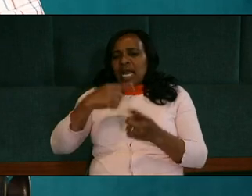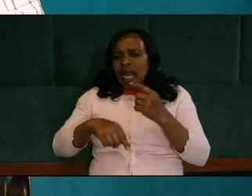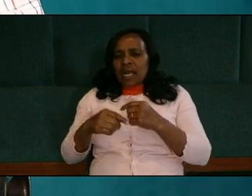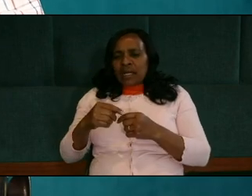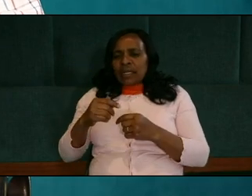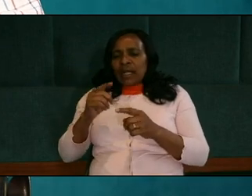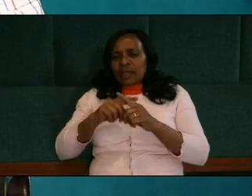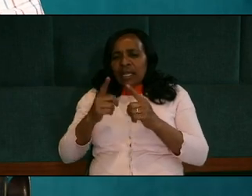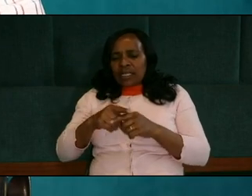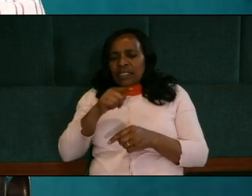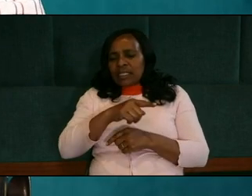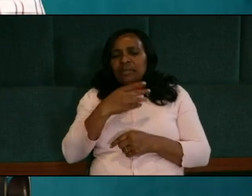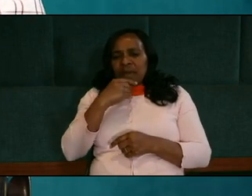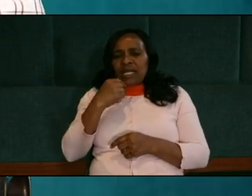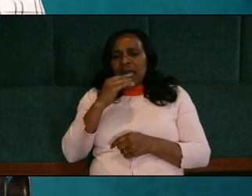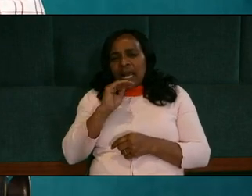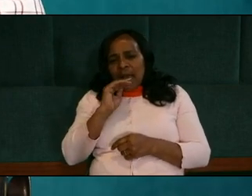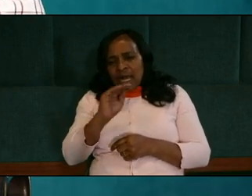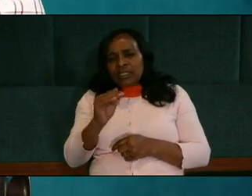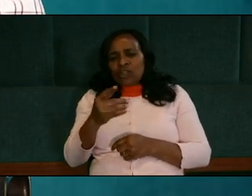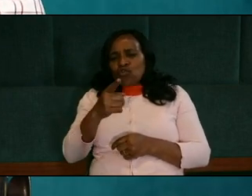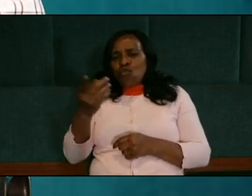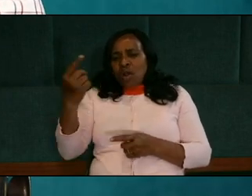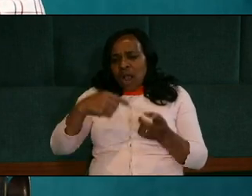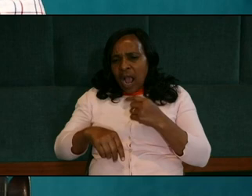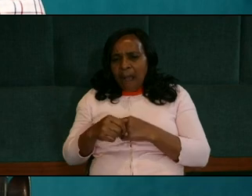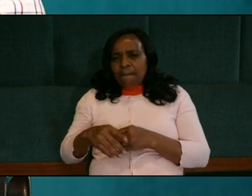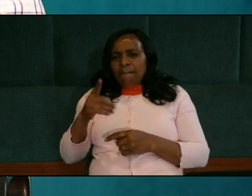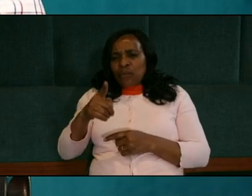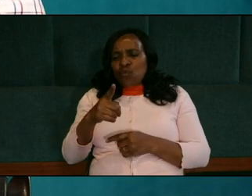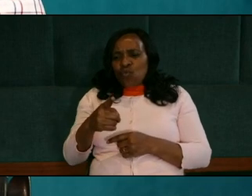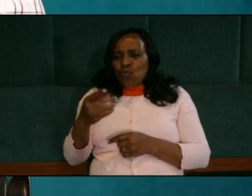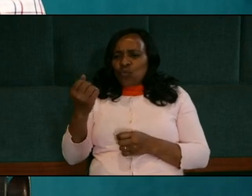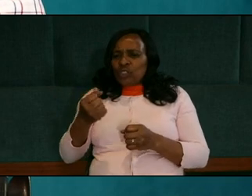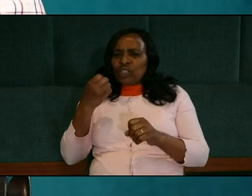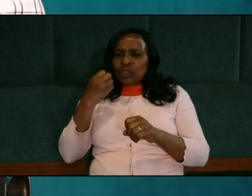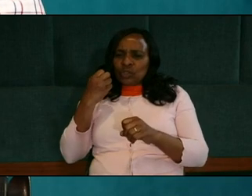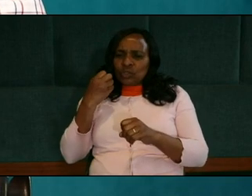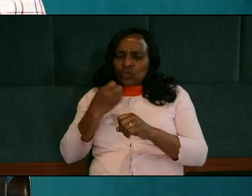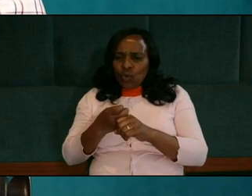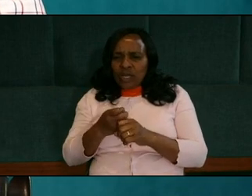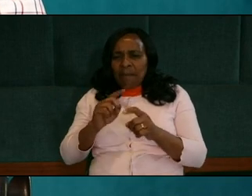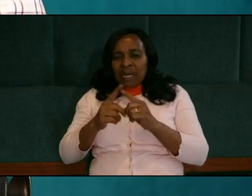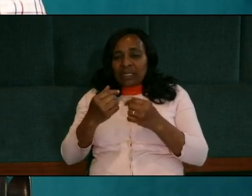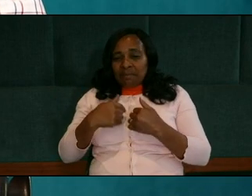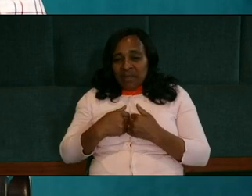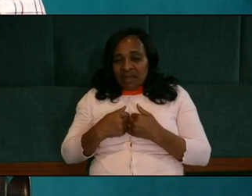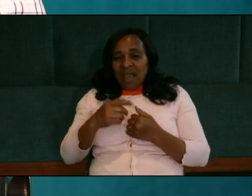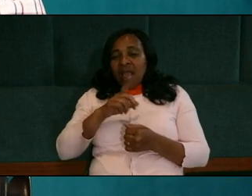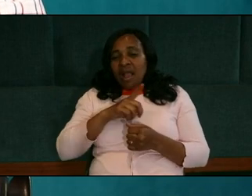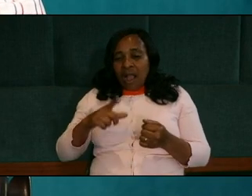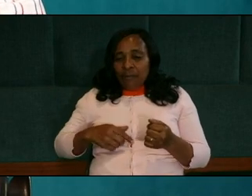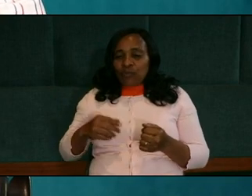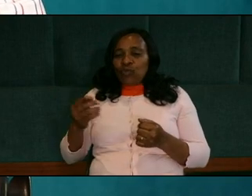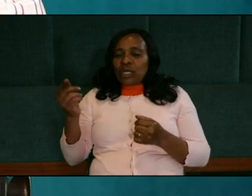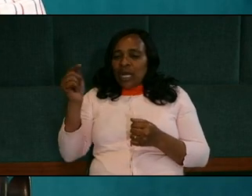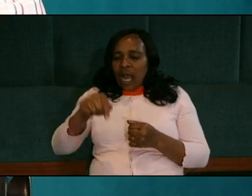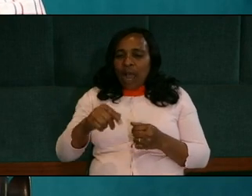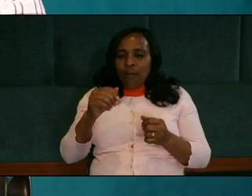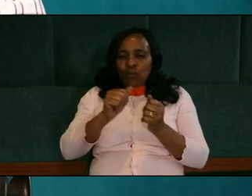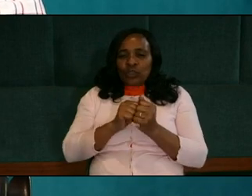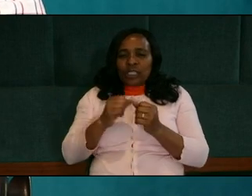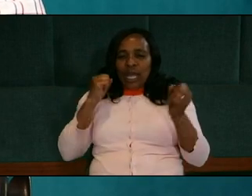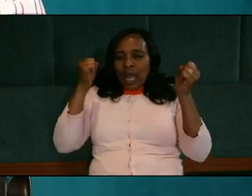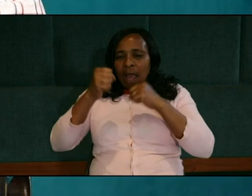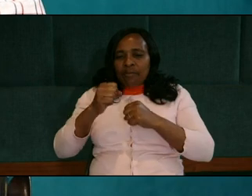and spear and javelin, but I come against you in the name of the Lord Almighty, the God of the armies of Israel, whom you have